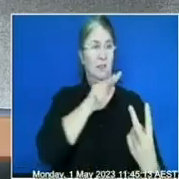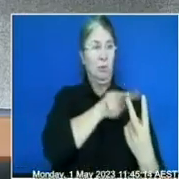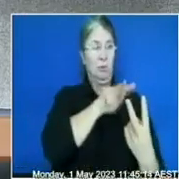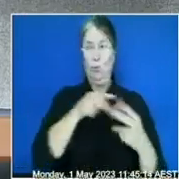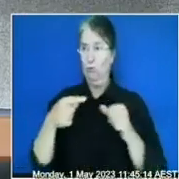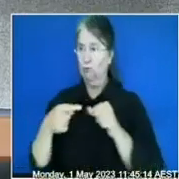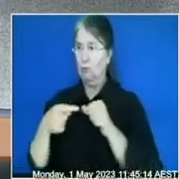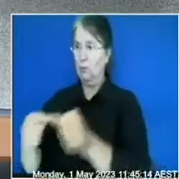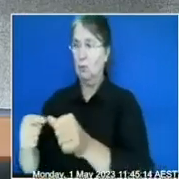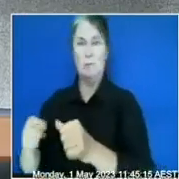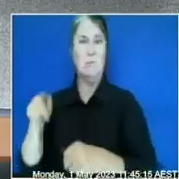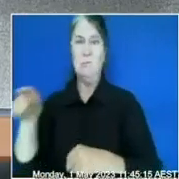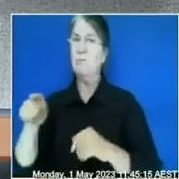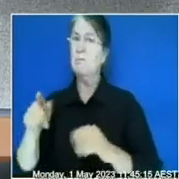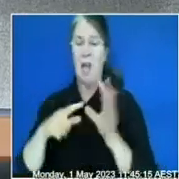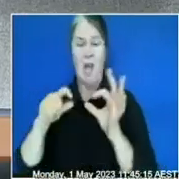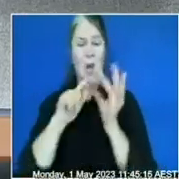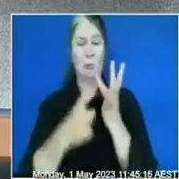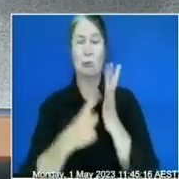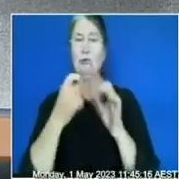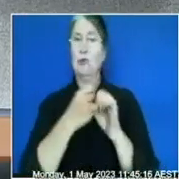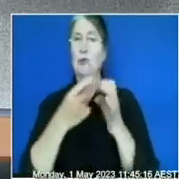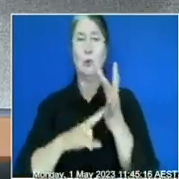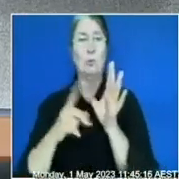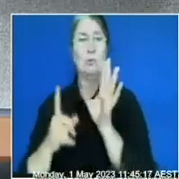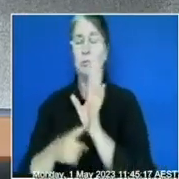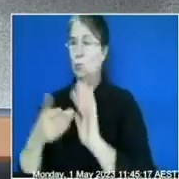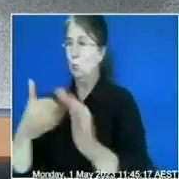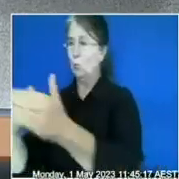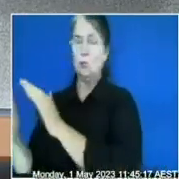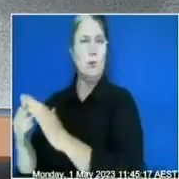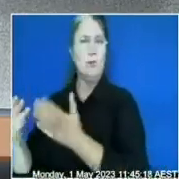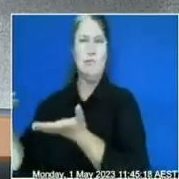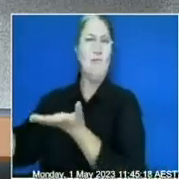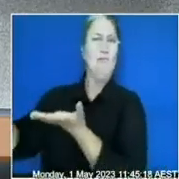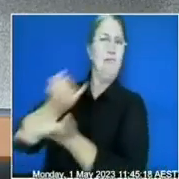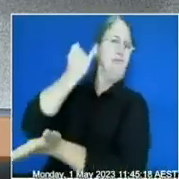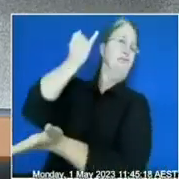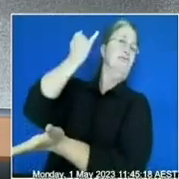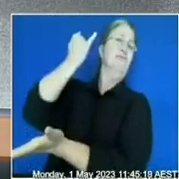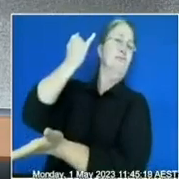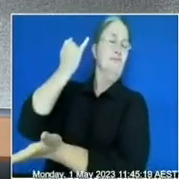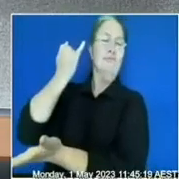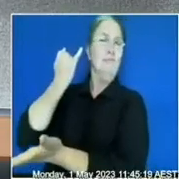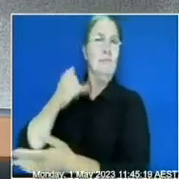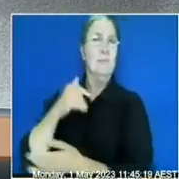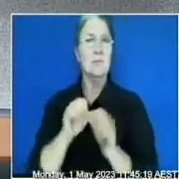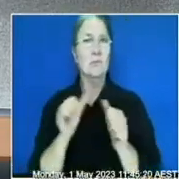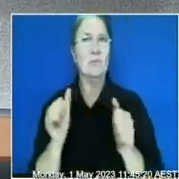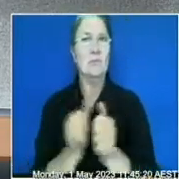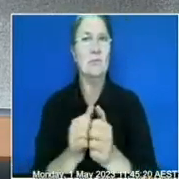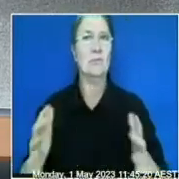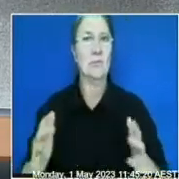It would be opposed according to Val's submission, that's right. Yes, that Val's is opposed to it.